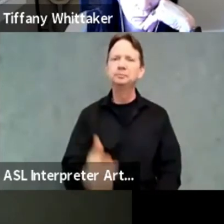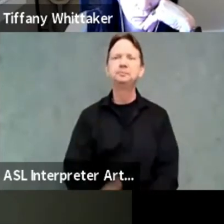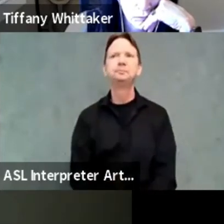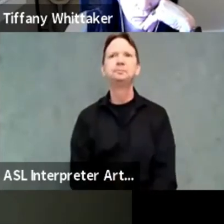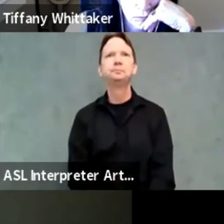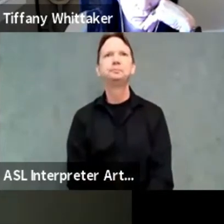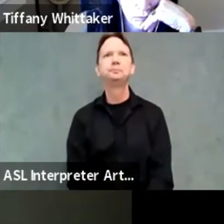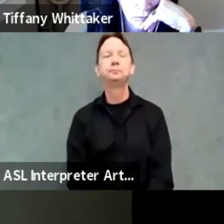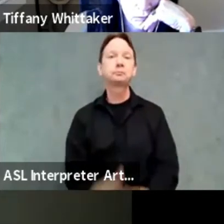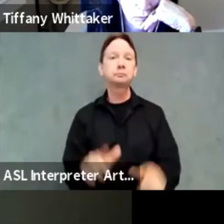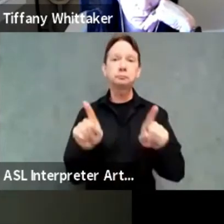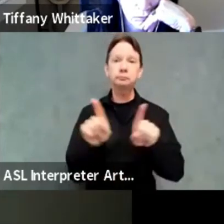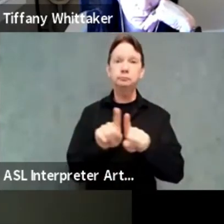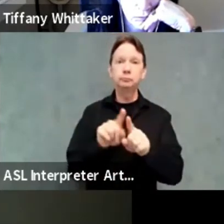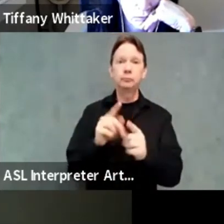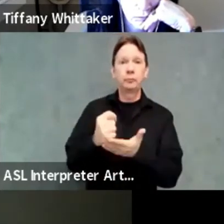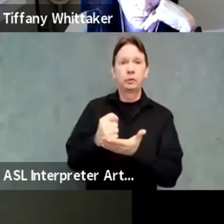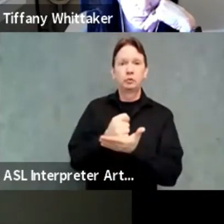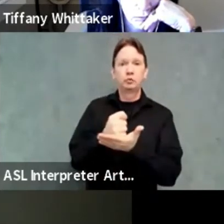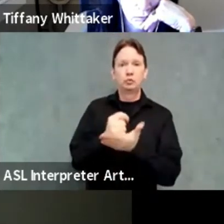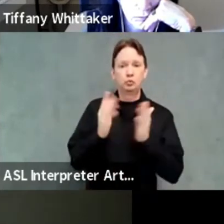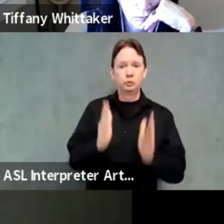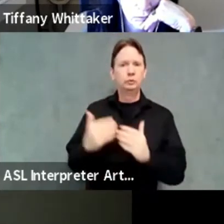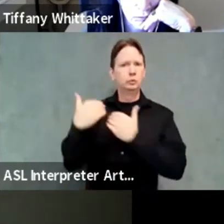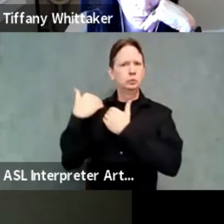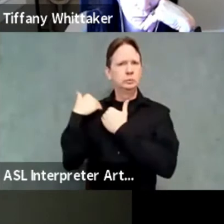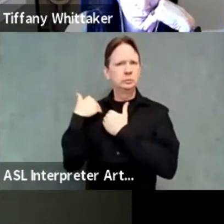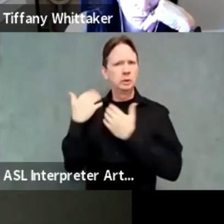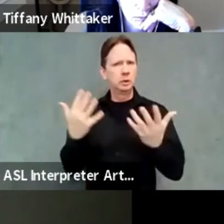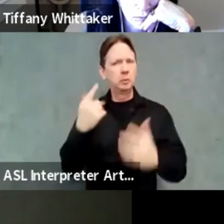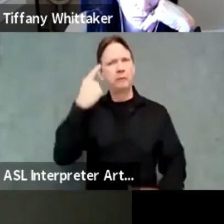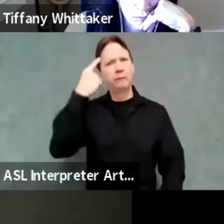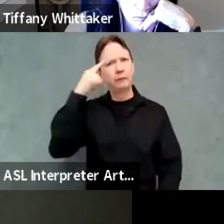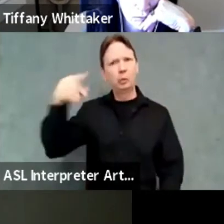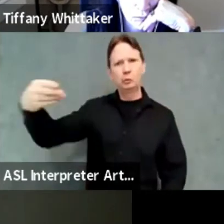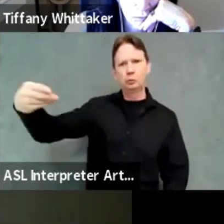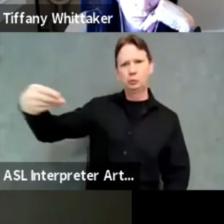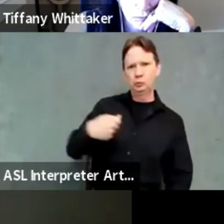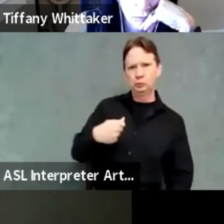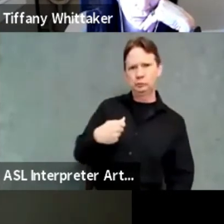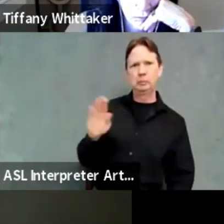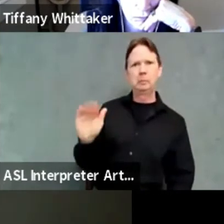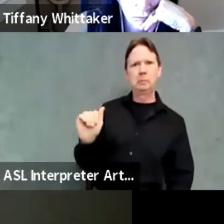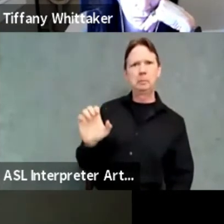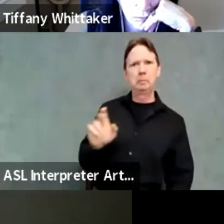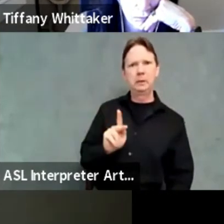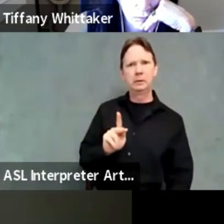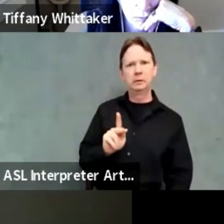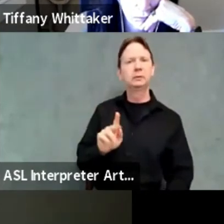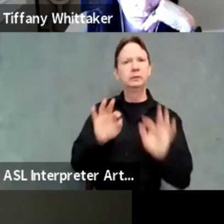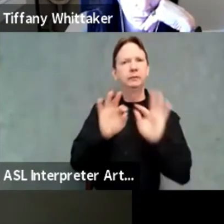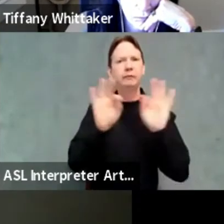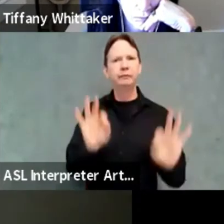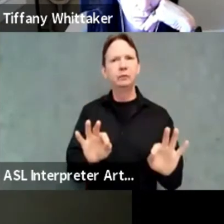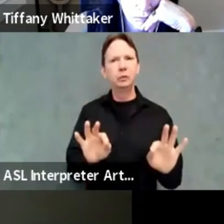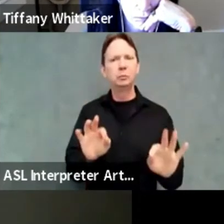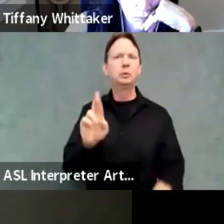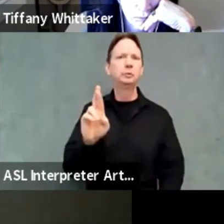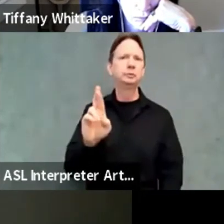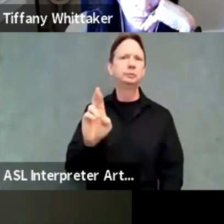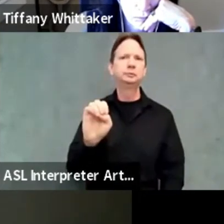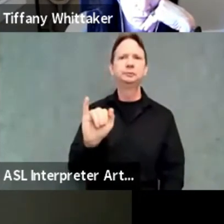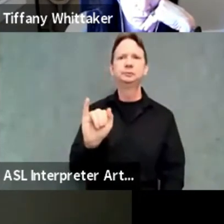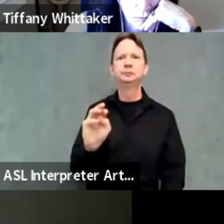Typically, I see that SIG treasurer is the one that sends those to me, or the SIG chair. One thing to keep in mind with that expense reimbursement form is you cannot,